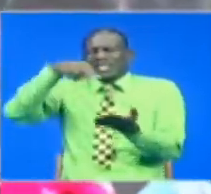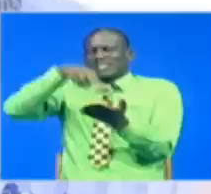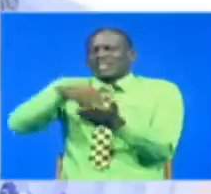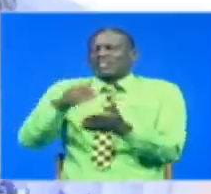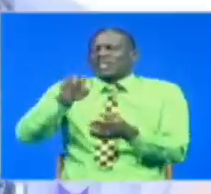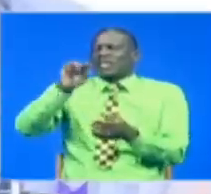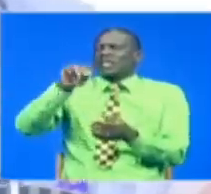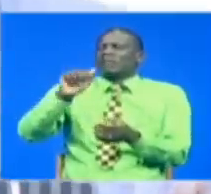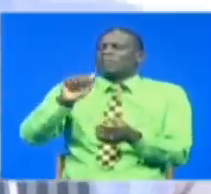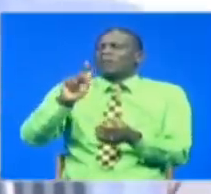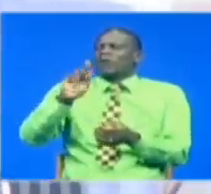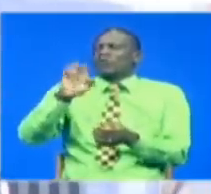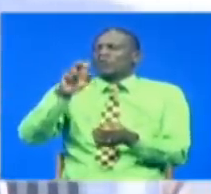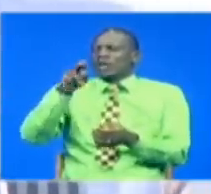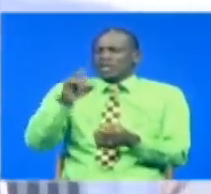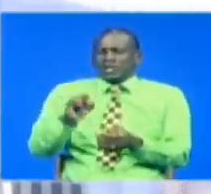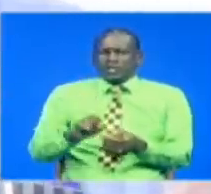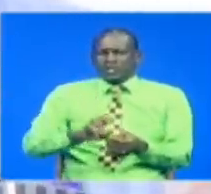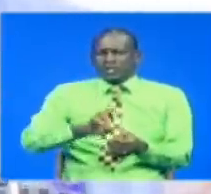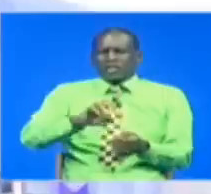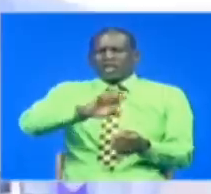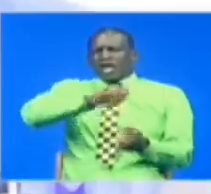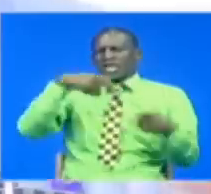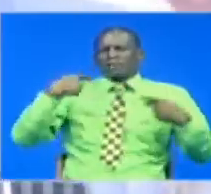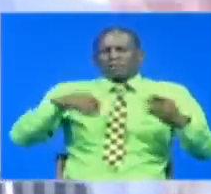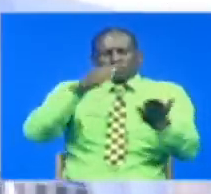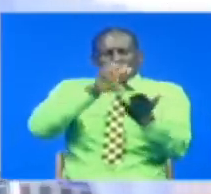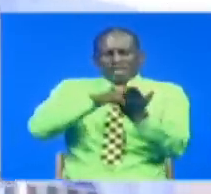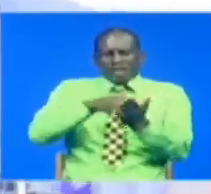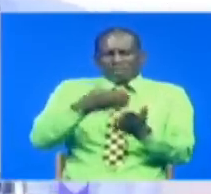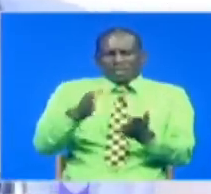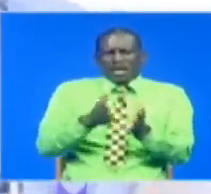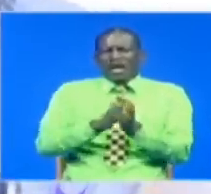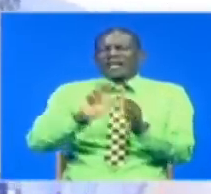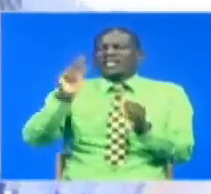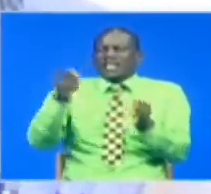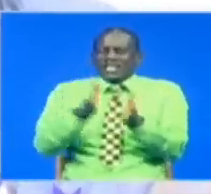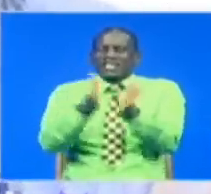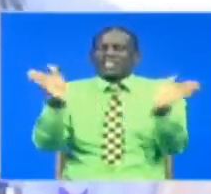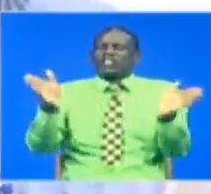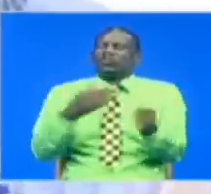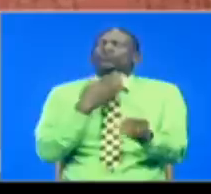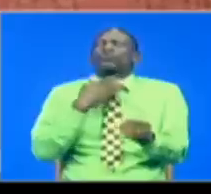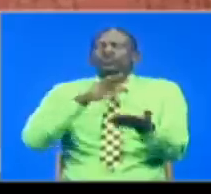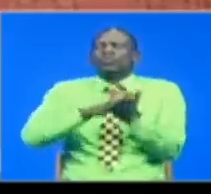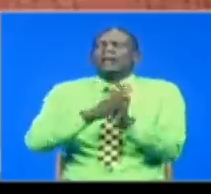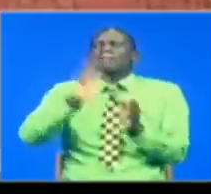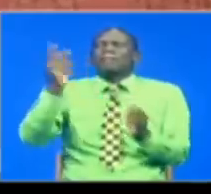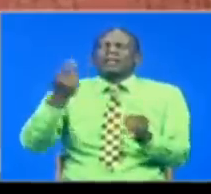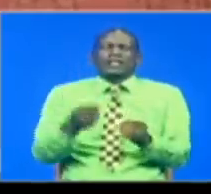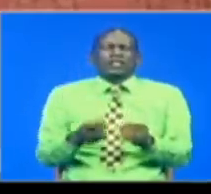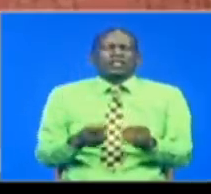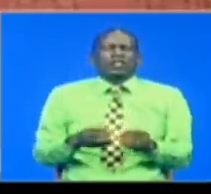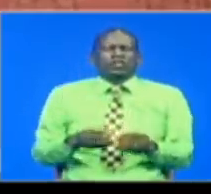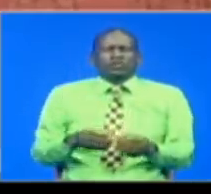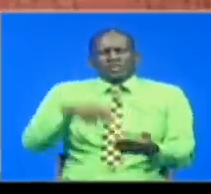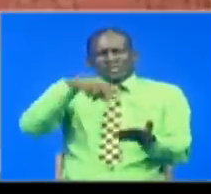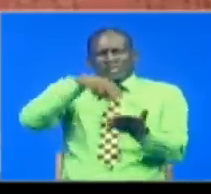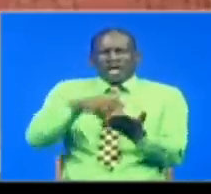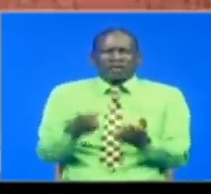Haiyeye. Na ikiwa kuna wengine pia Ukambani na Kenya nzima wanataka kuwa president, waitishe. If he thinks he's too